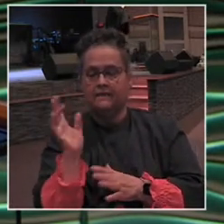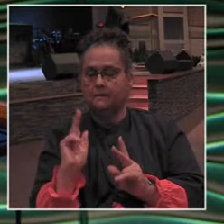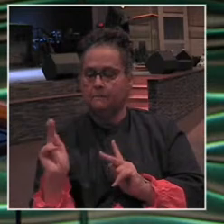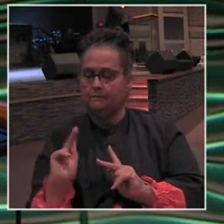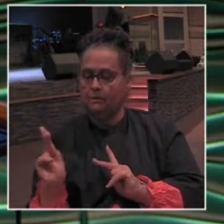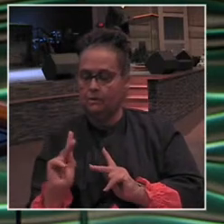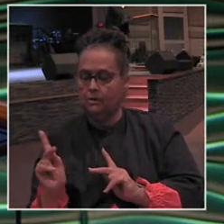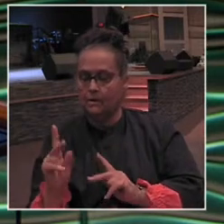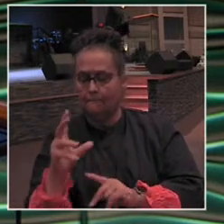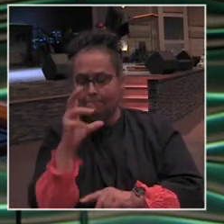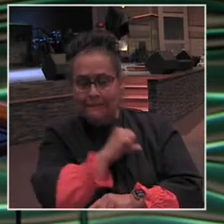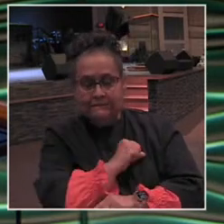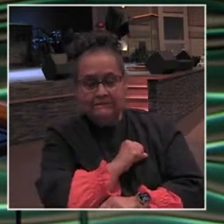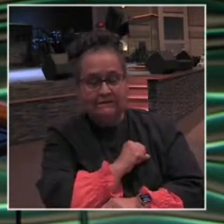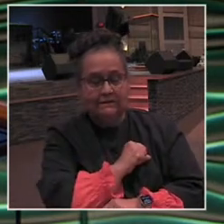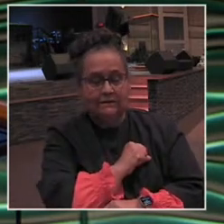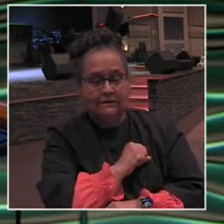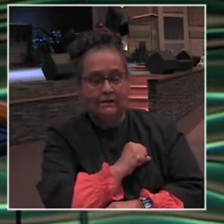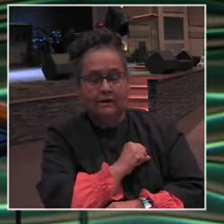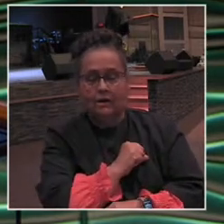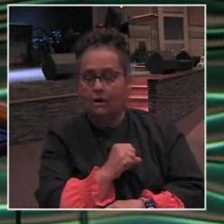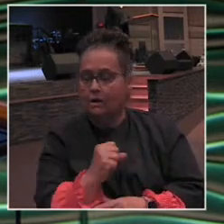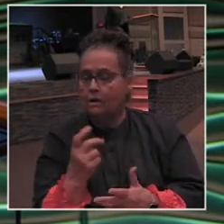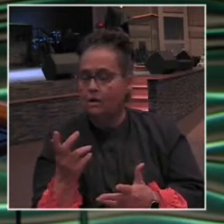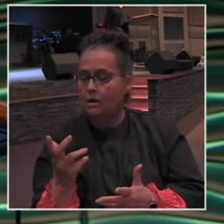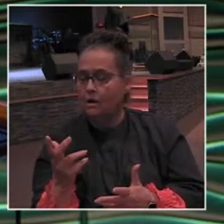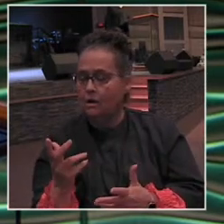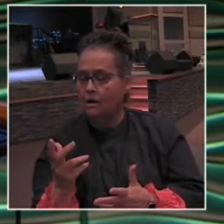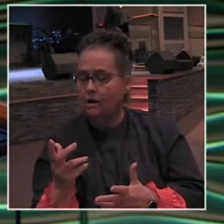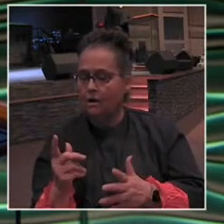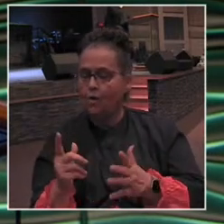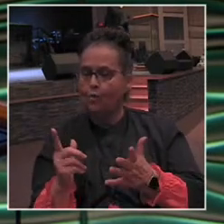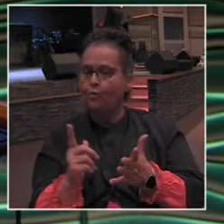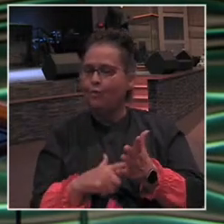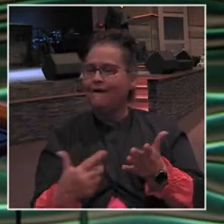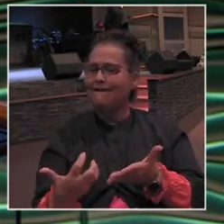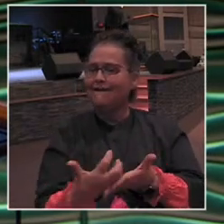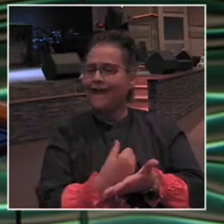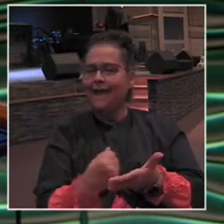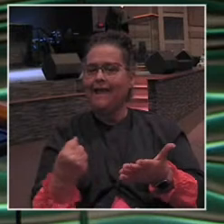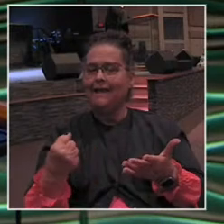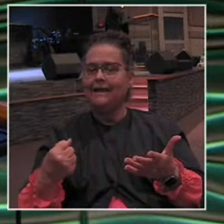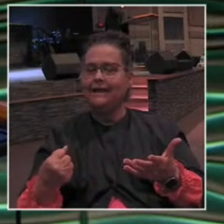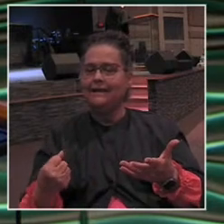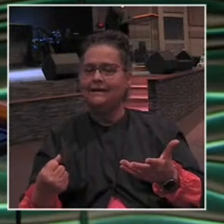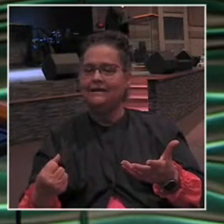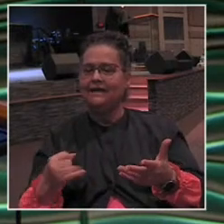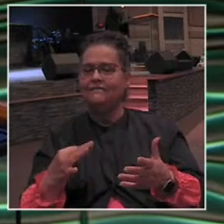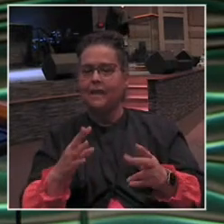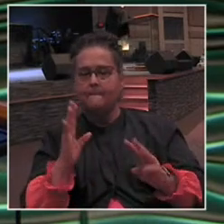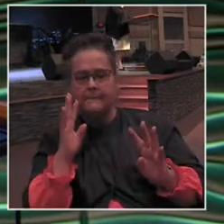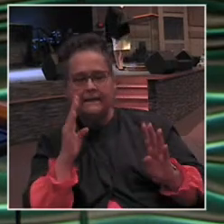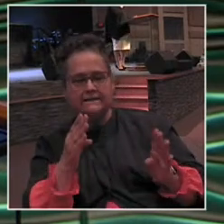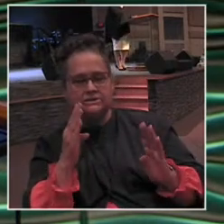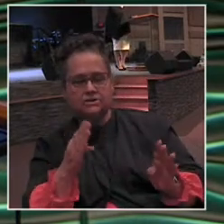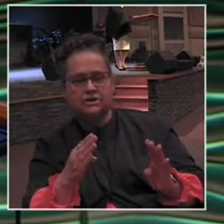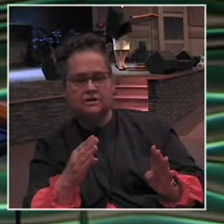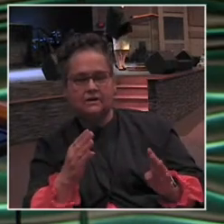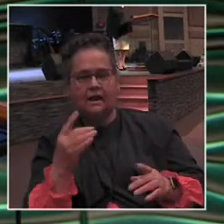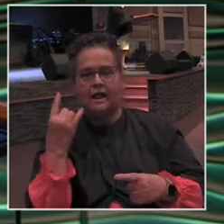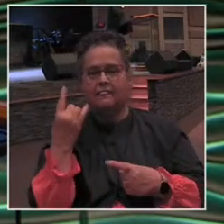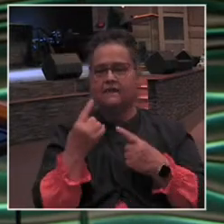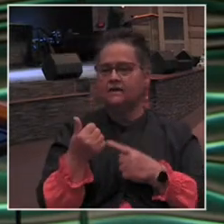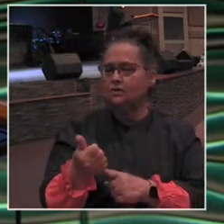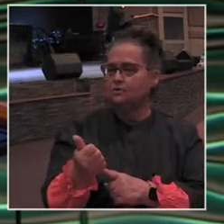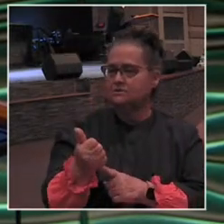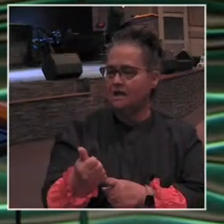who missed out, and think about what they would have gained if they would have been paying attention. Now think of yourself